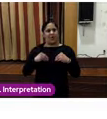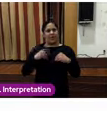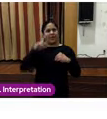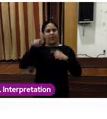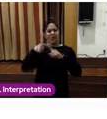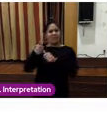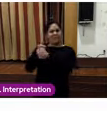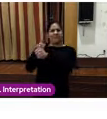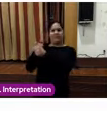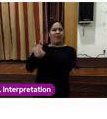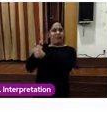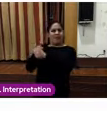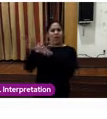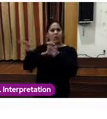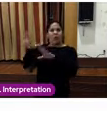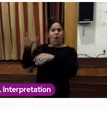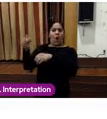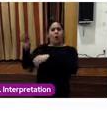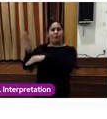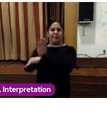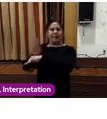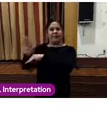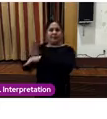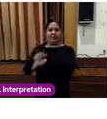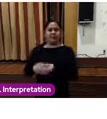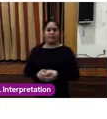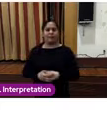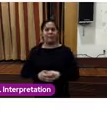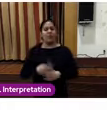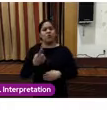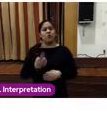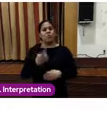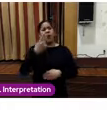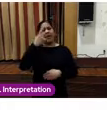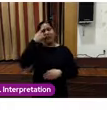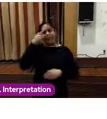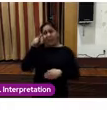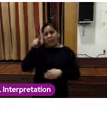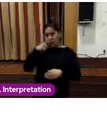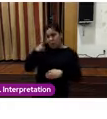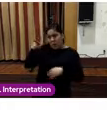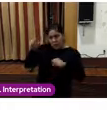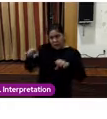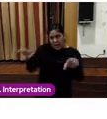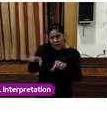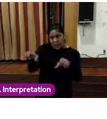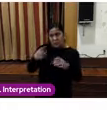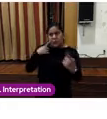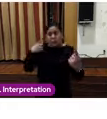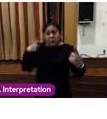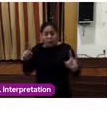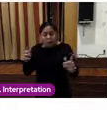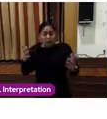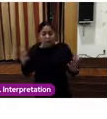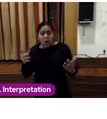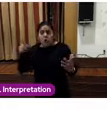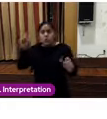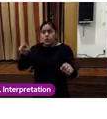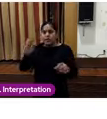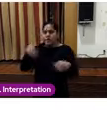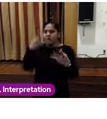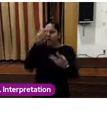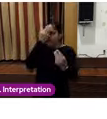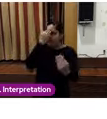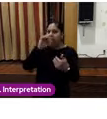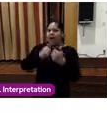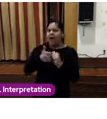So the one thing I think that you guys could do that would work, if you could provide the watchdog group with information about how